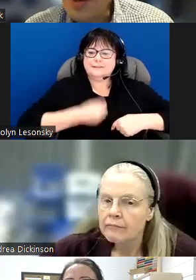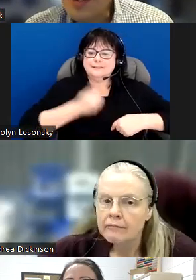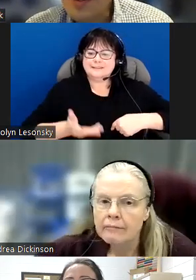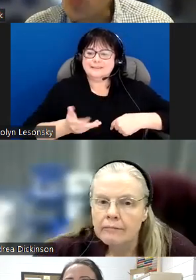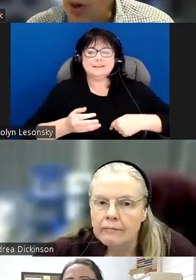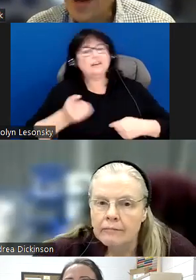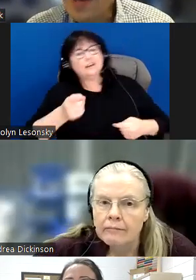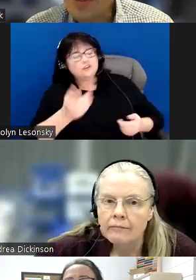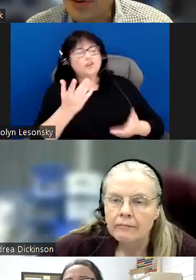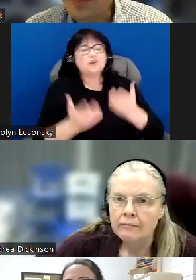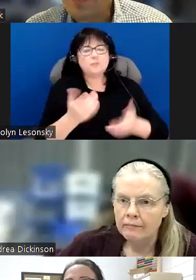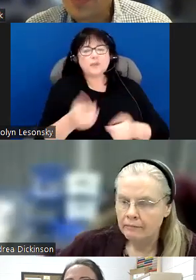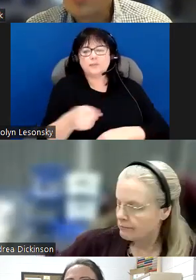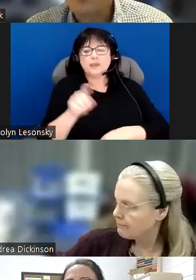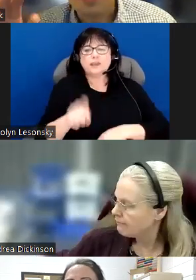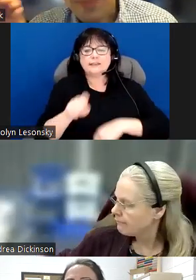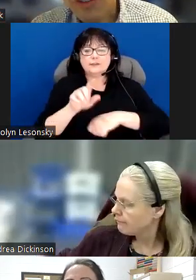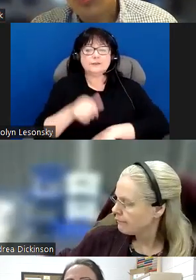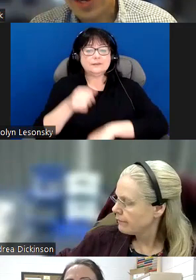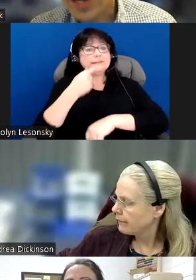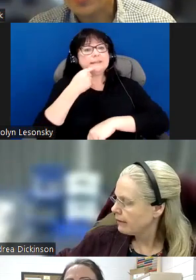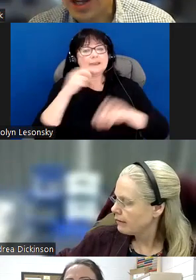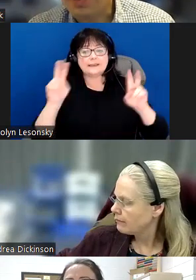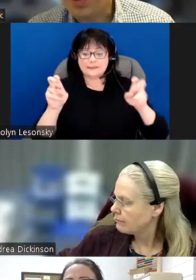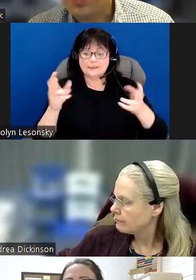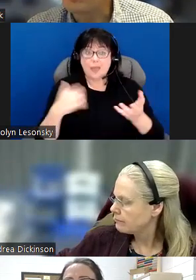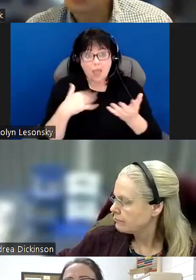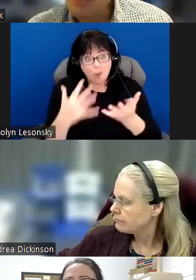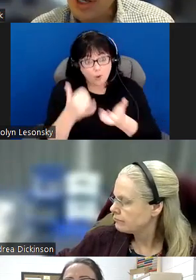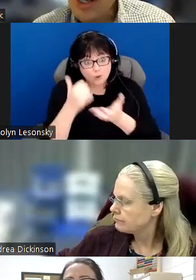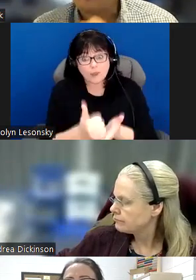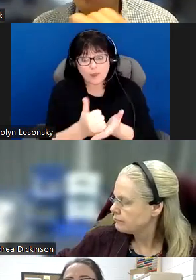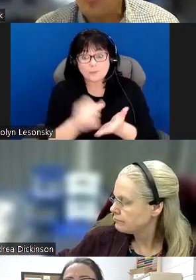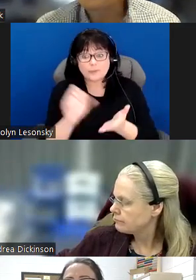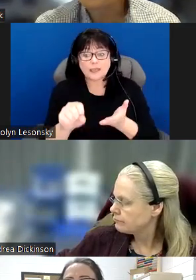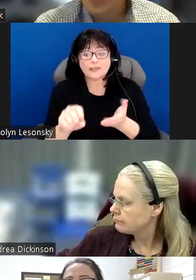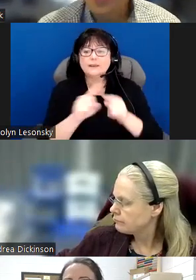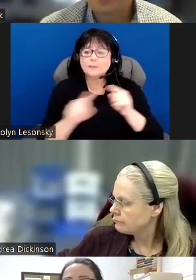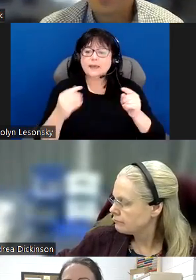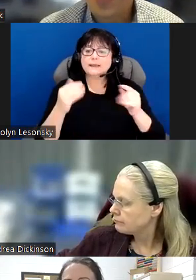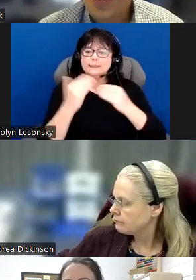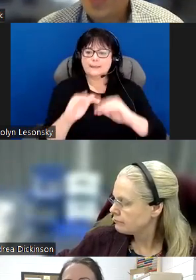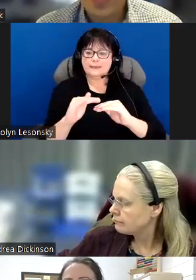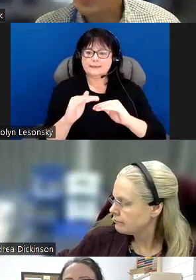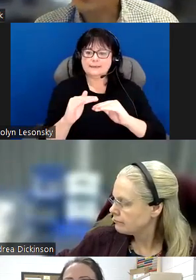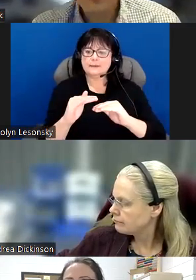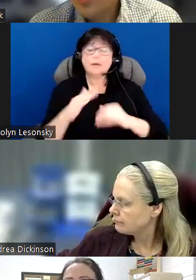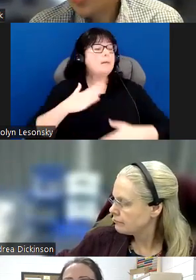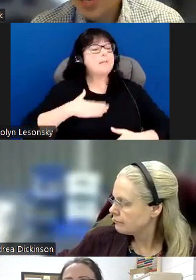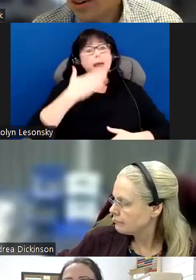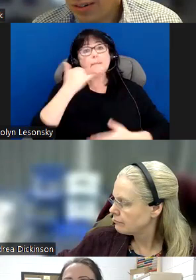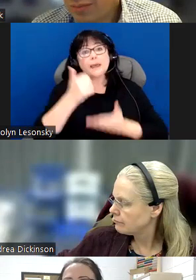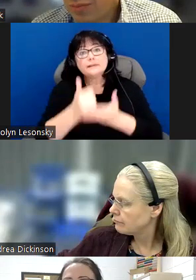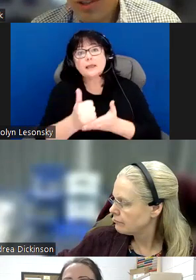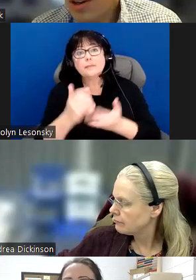there's limits in what I can do. The best way I can help you is by bringing you to someone that can. Again, it's not that I